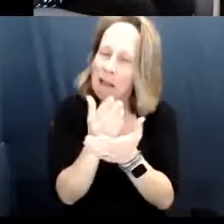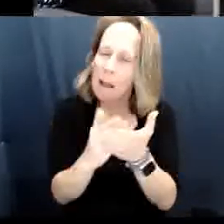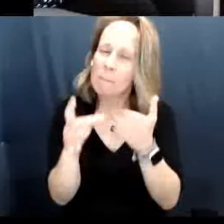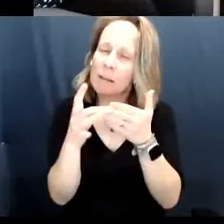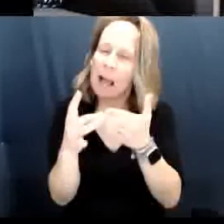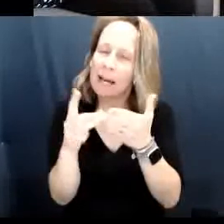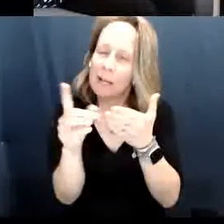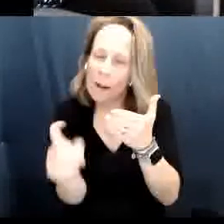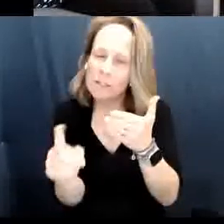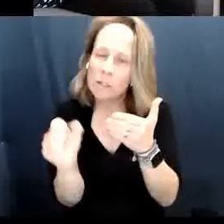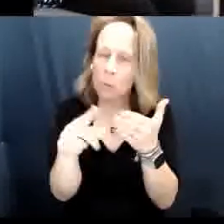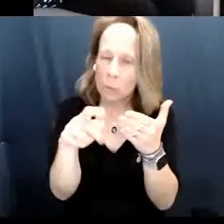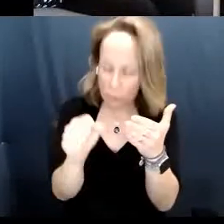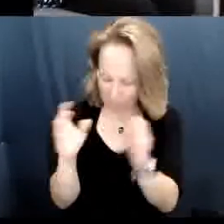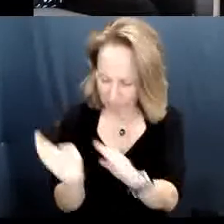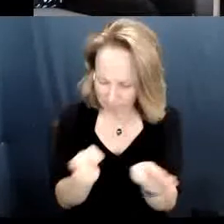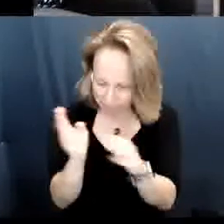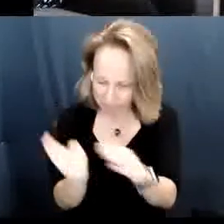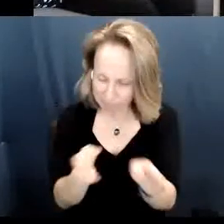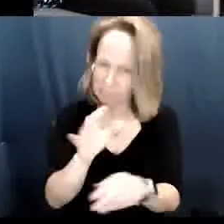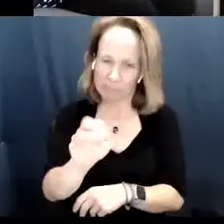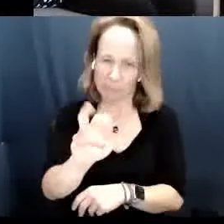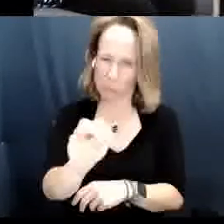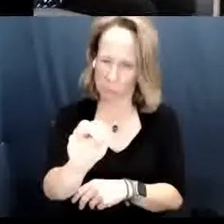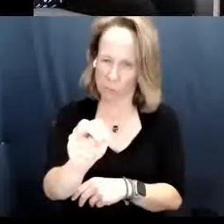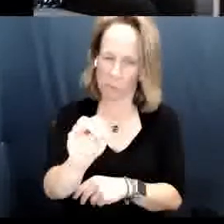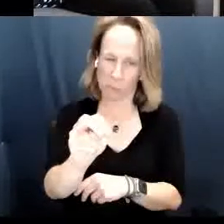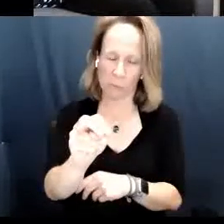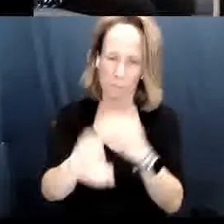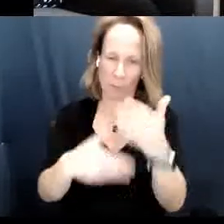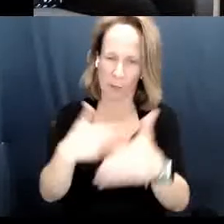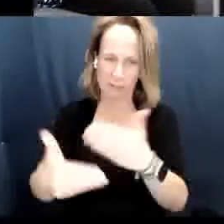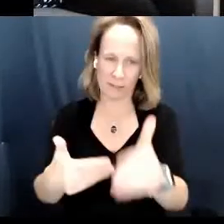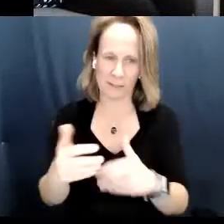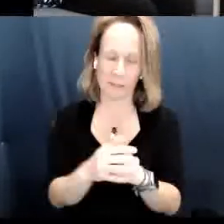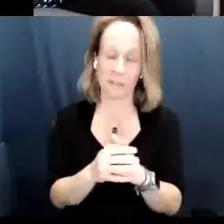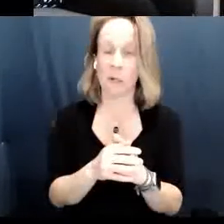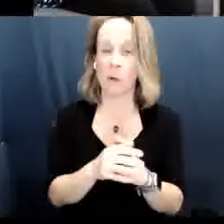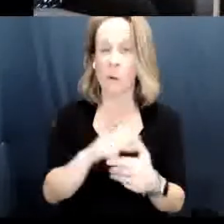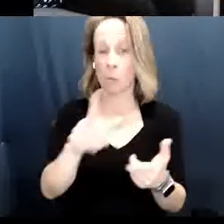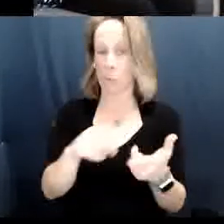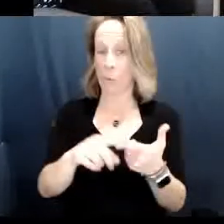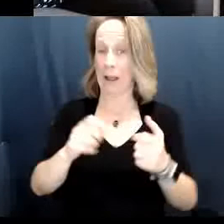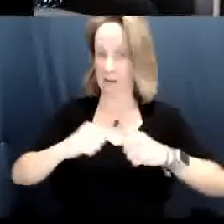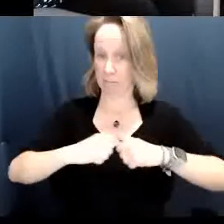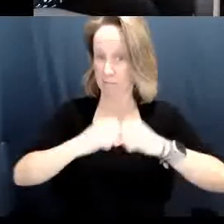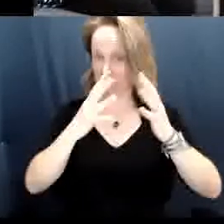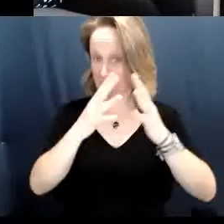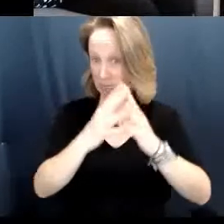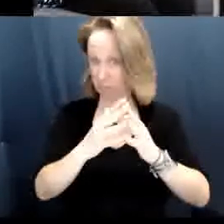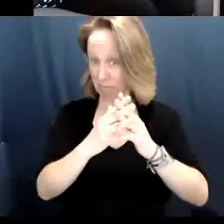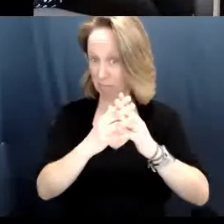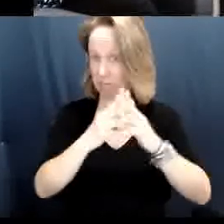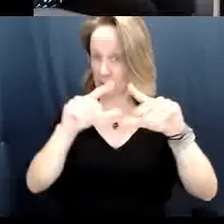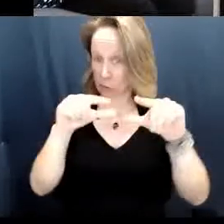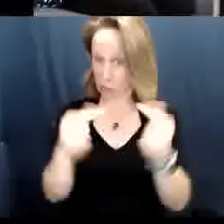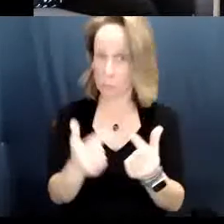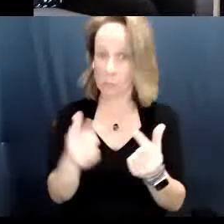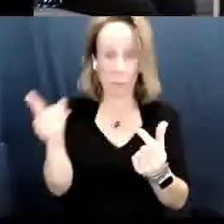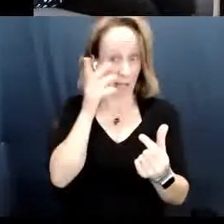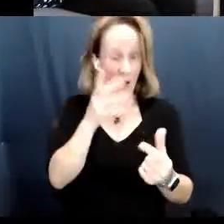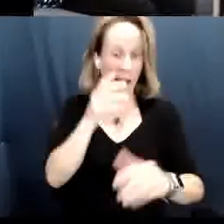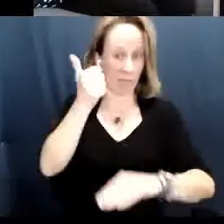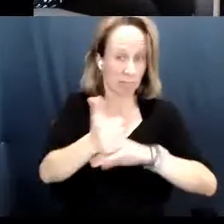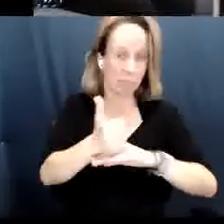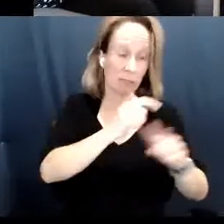your own planning process. When forming a group, will this group have a firm start and end date? Are